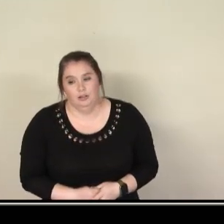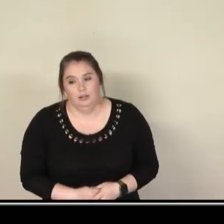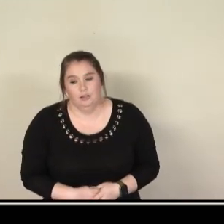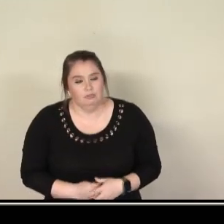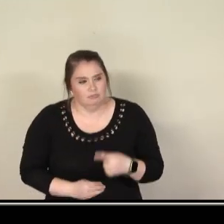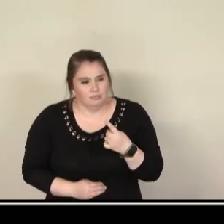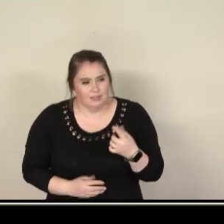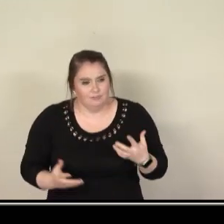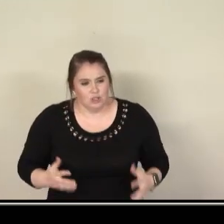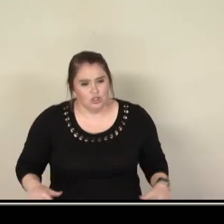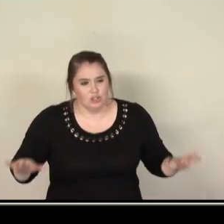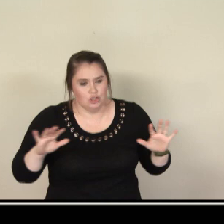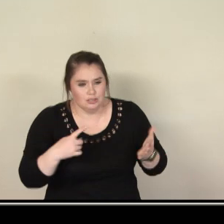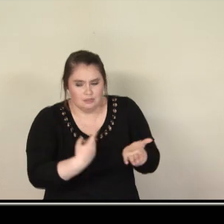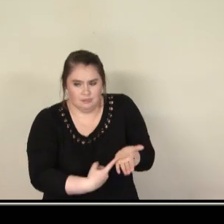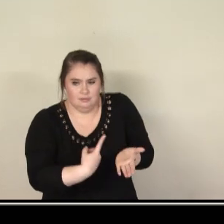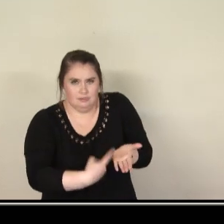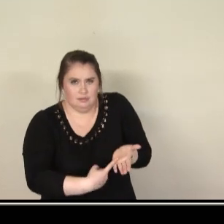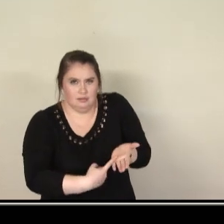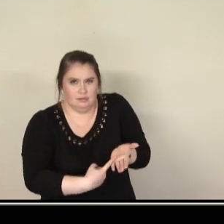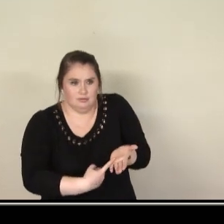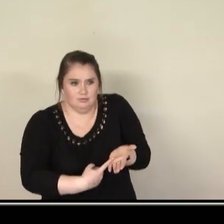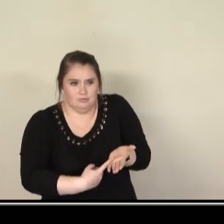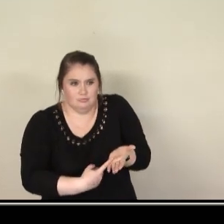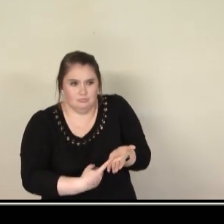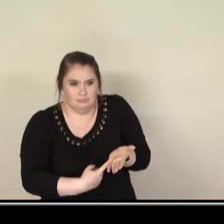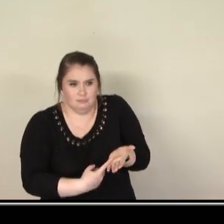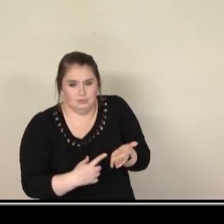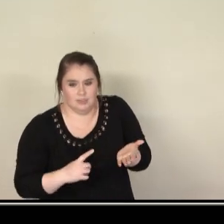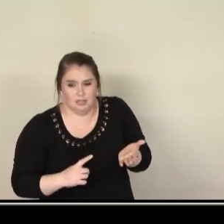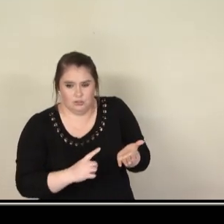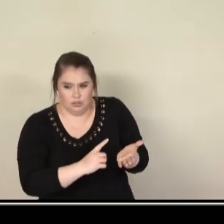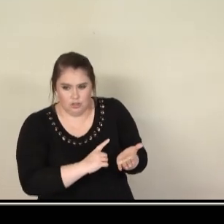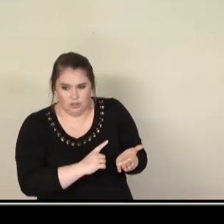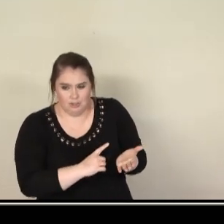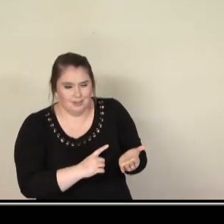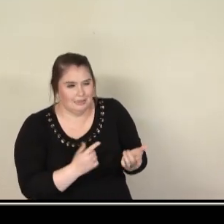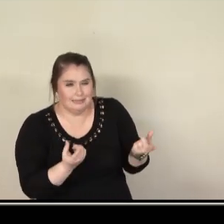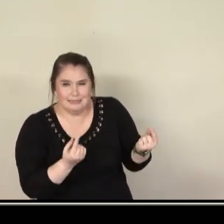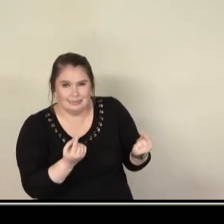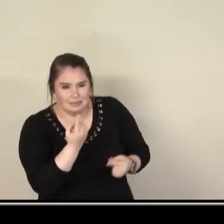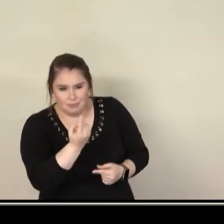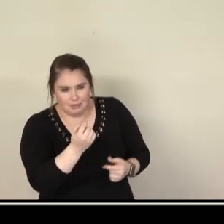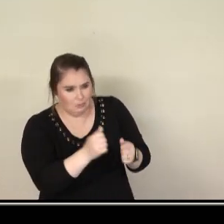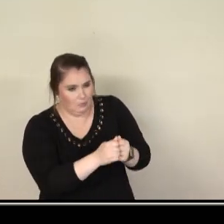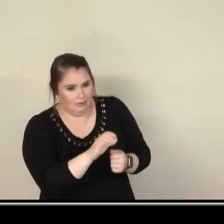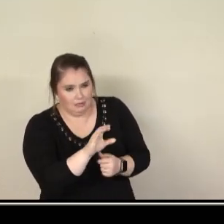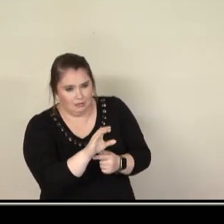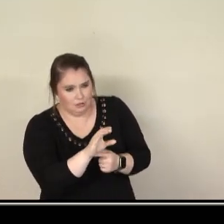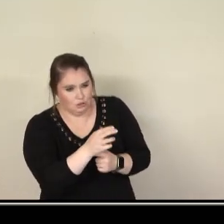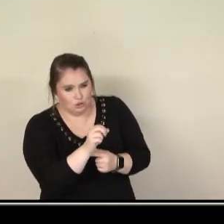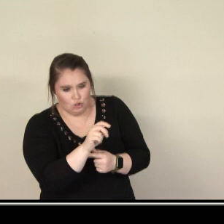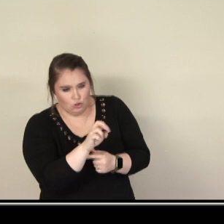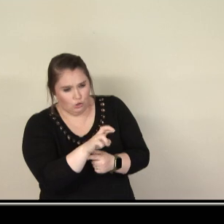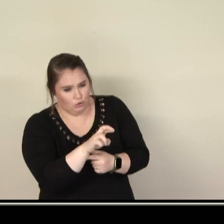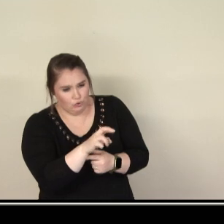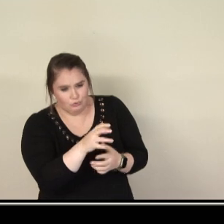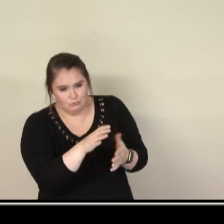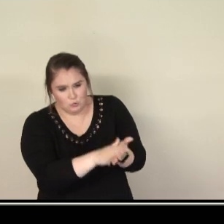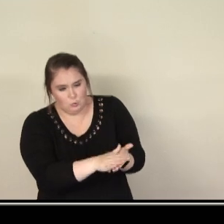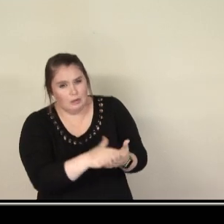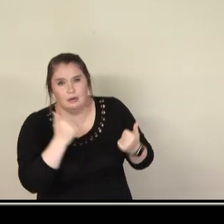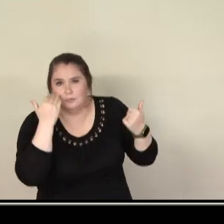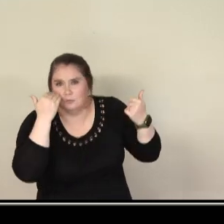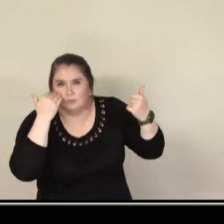floor of the House, but they did something with charter schools. I can't find the language on it. There's some kind